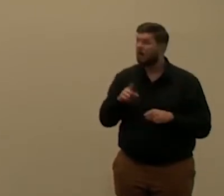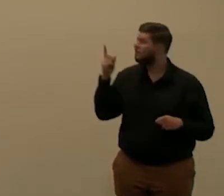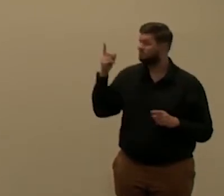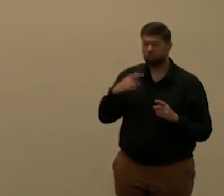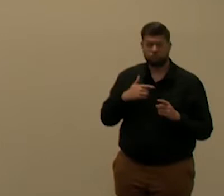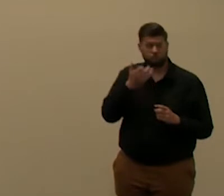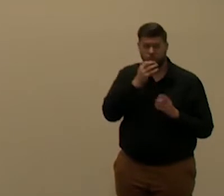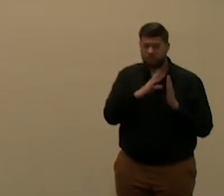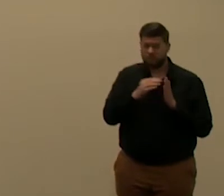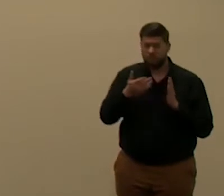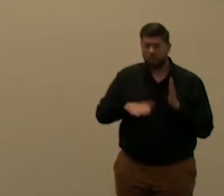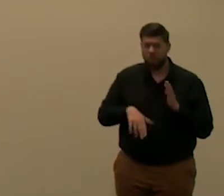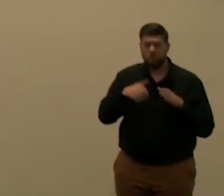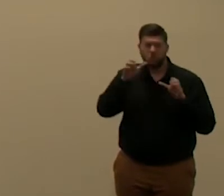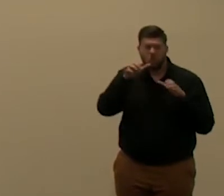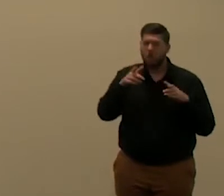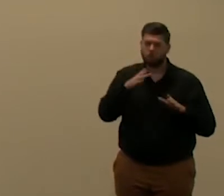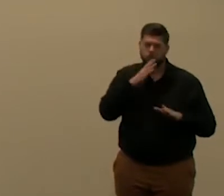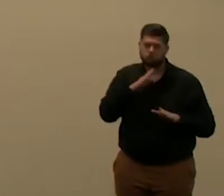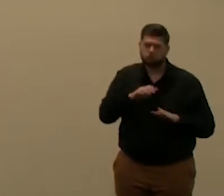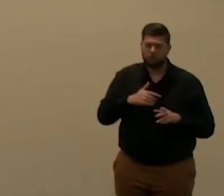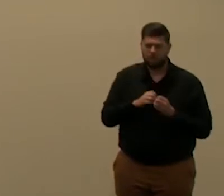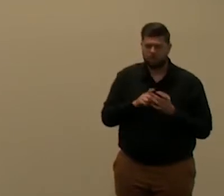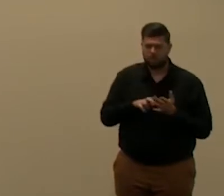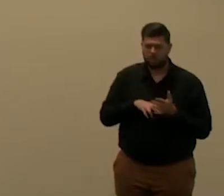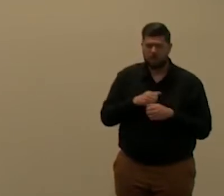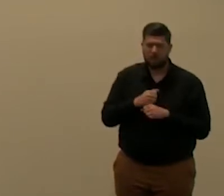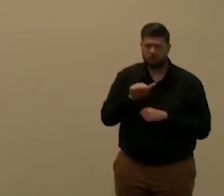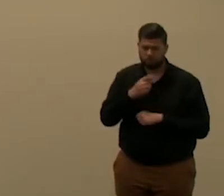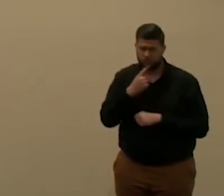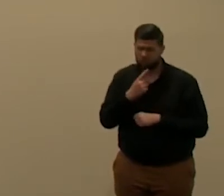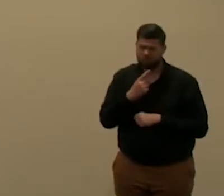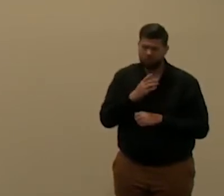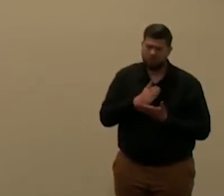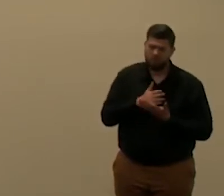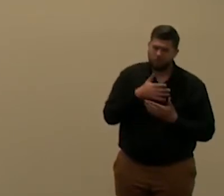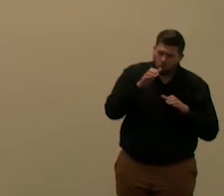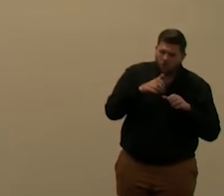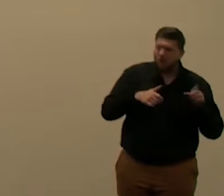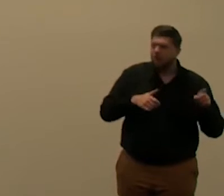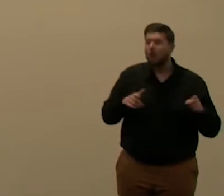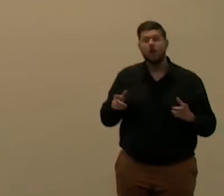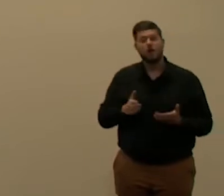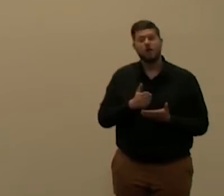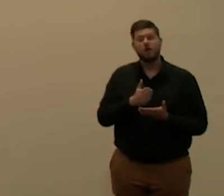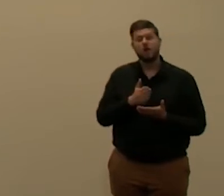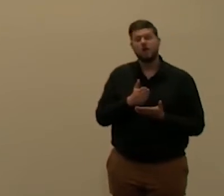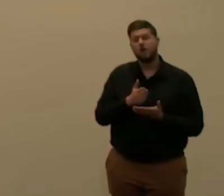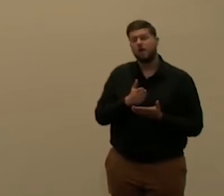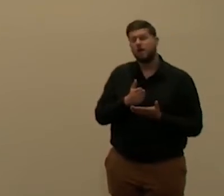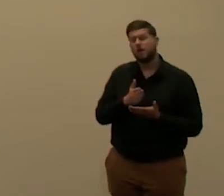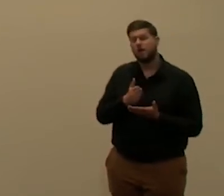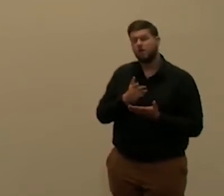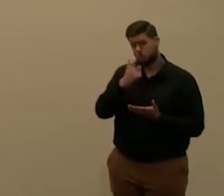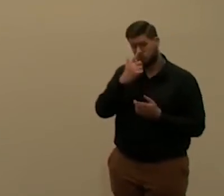from Google, or Bing, I should say, sorry. No, it was Google. But you can find your own,